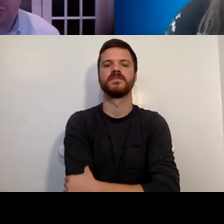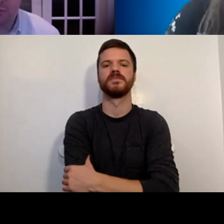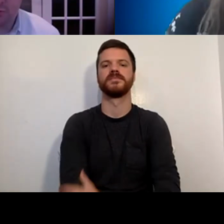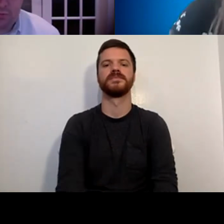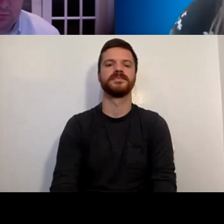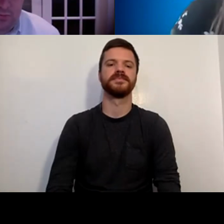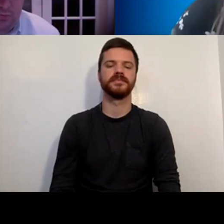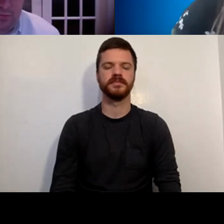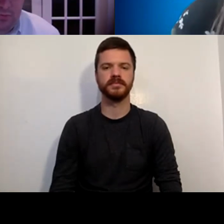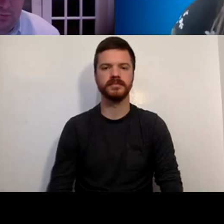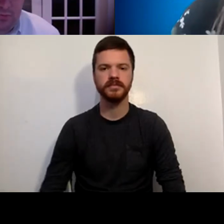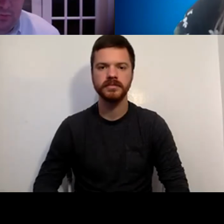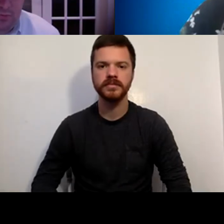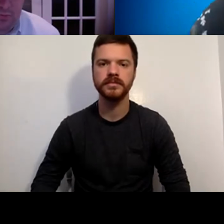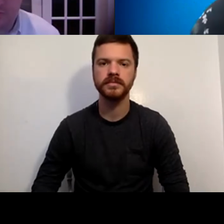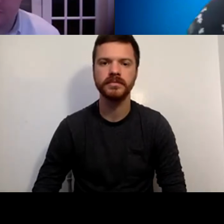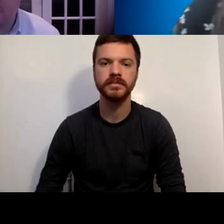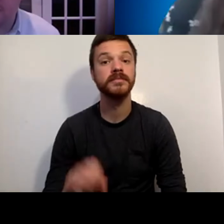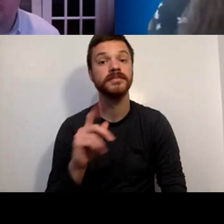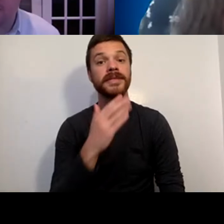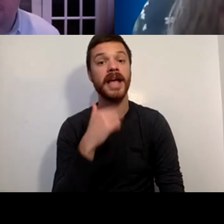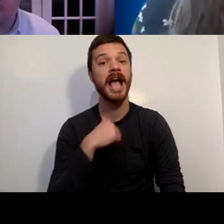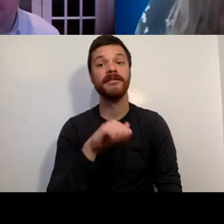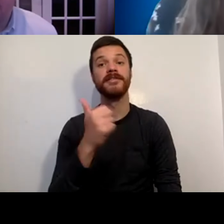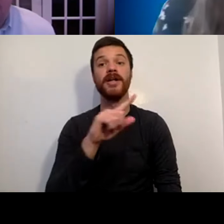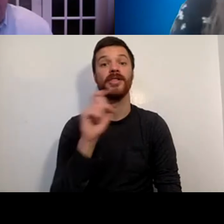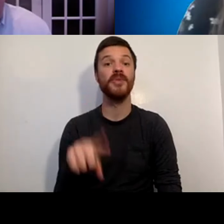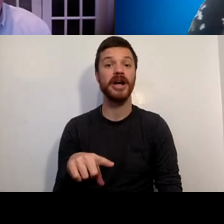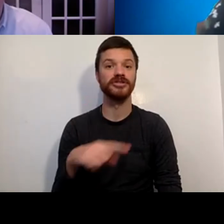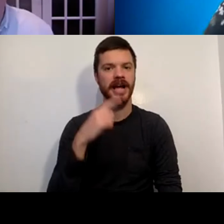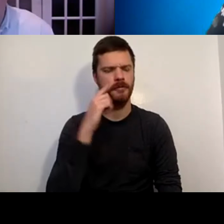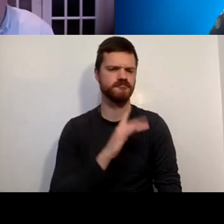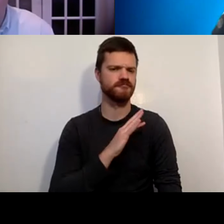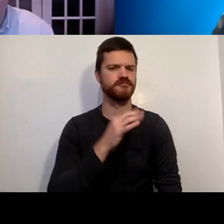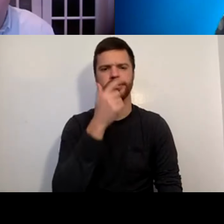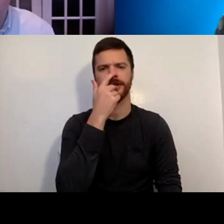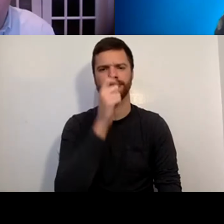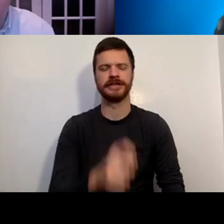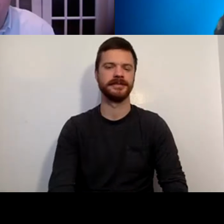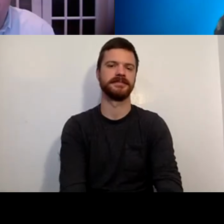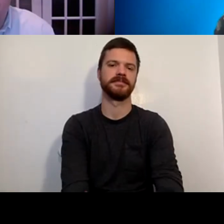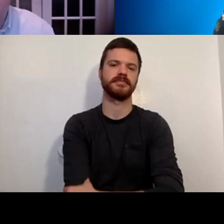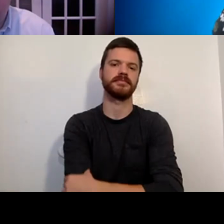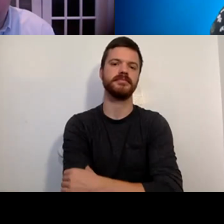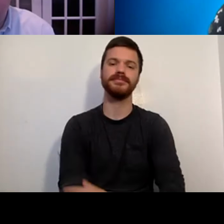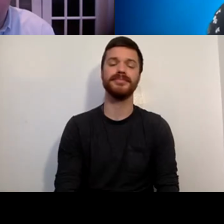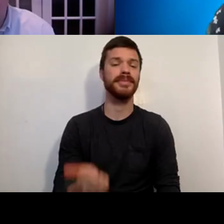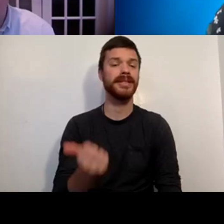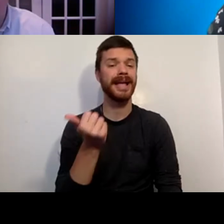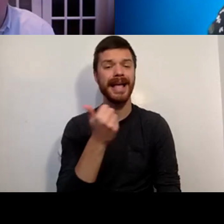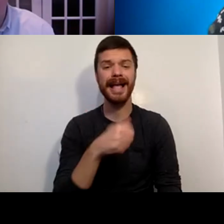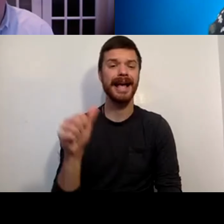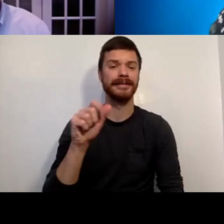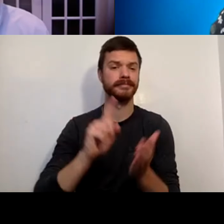Thank you. And now I have another question that I think is really interesting about, has there been any work done on